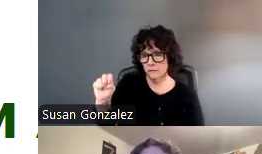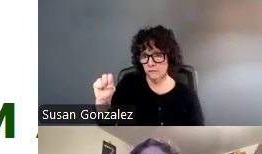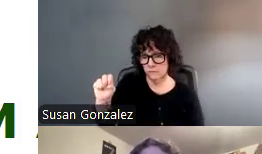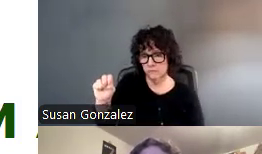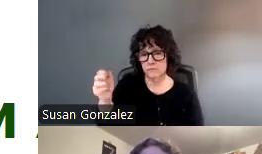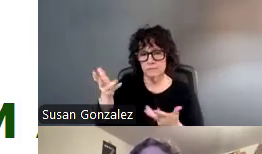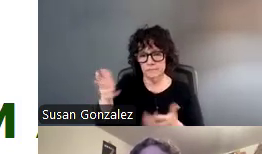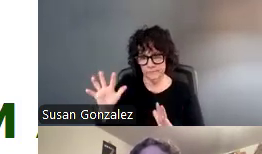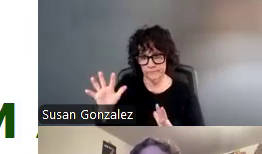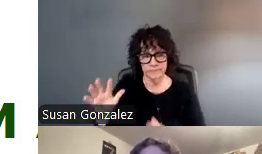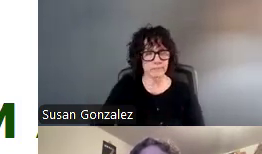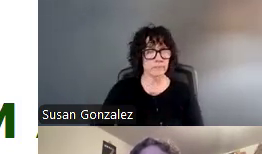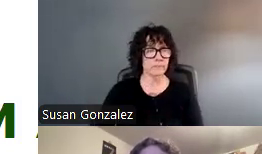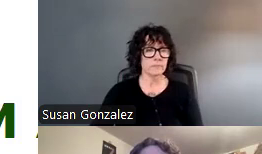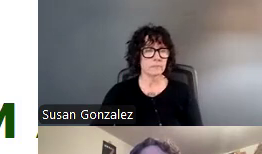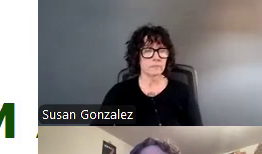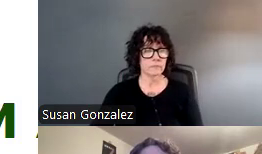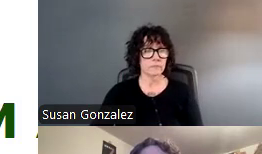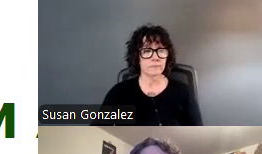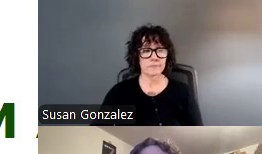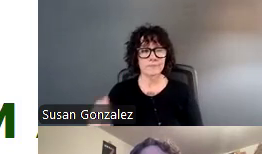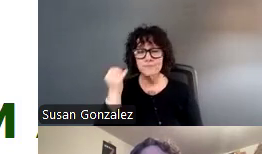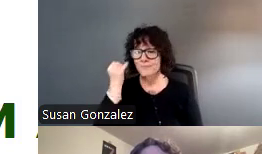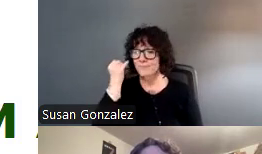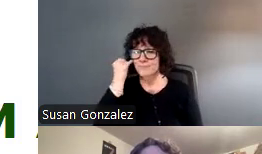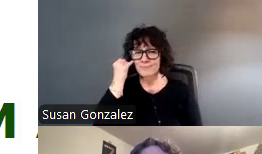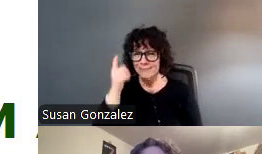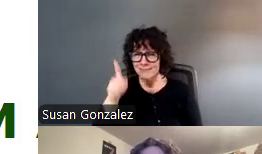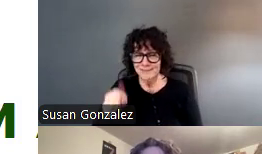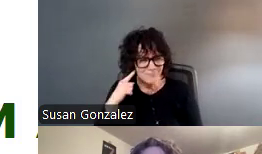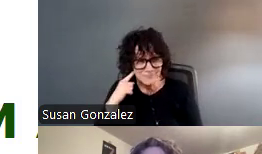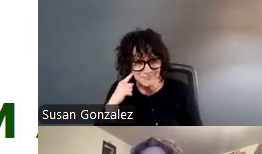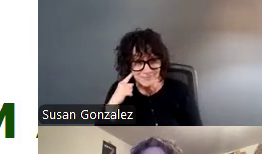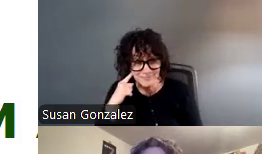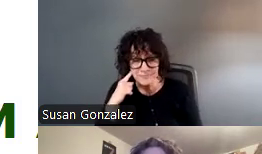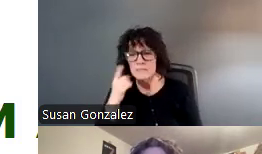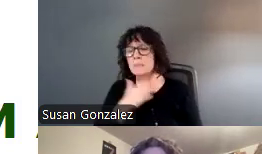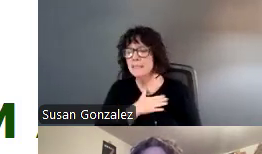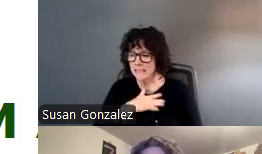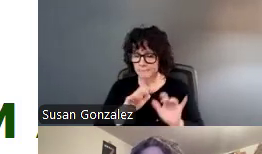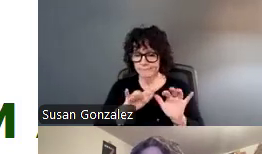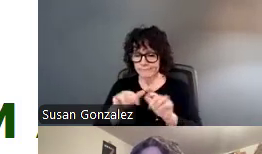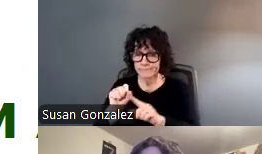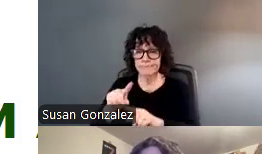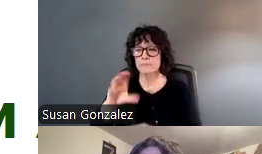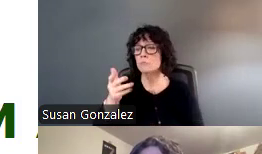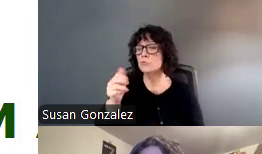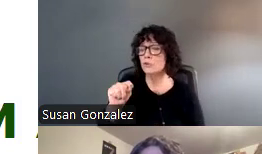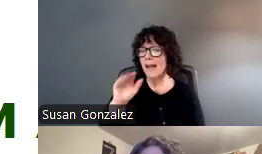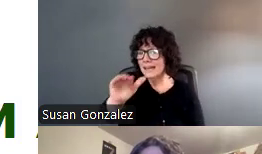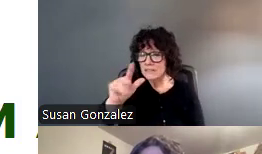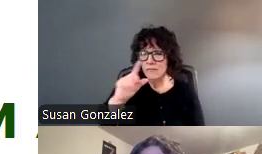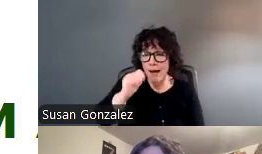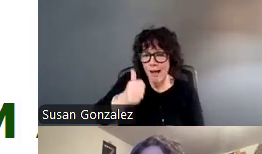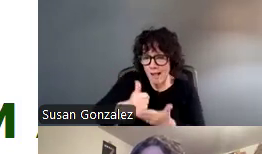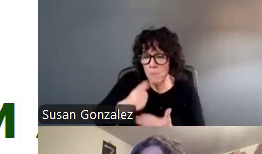If you can't hear the interpreter on your channel, please ask for help in the chat or raise your hand.